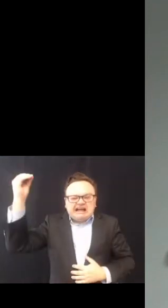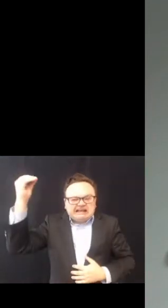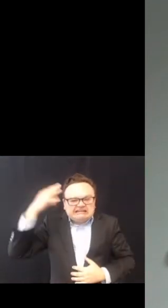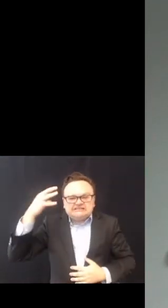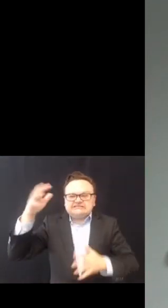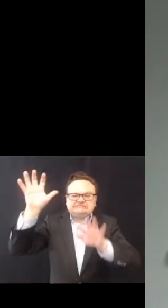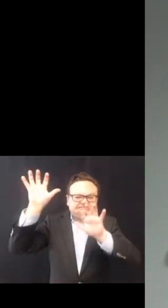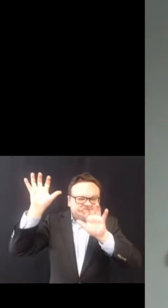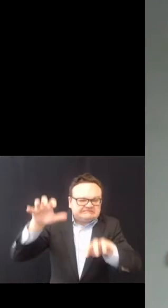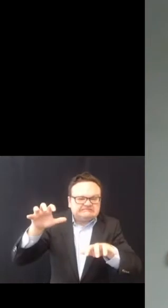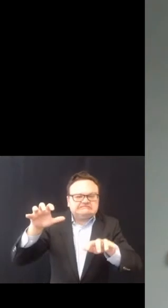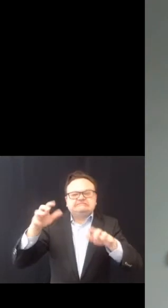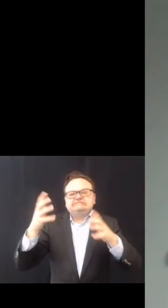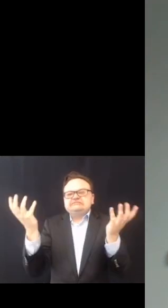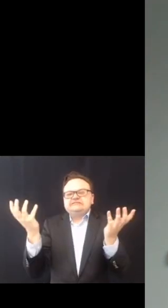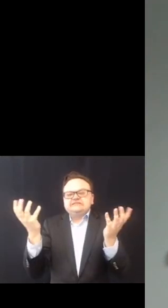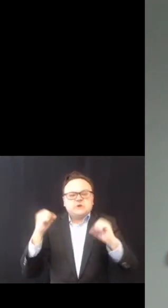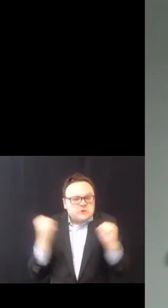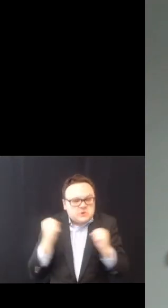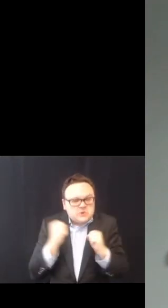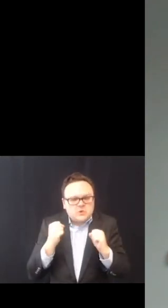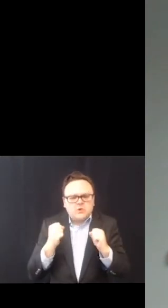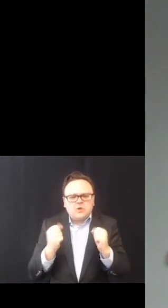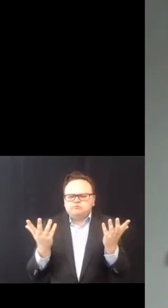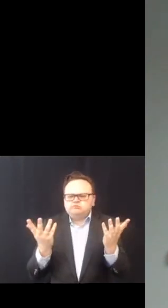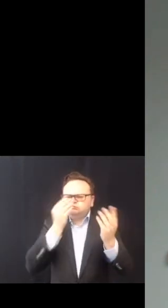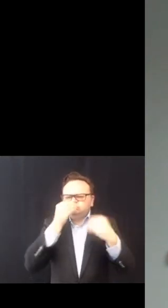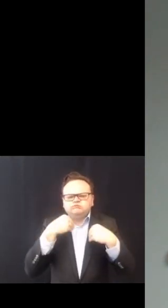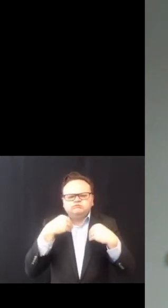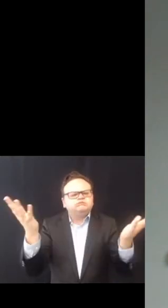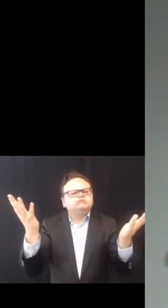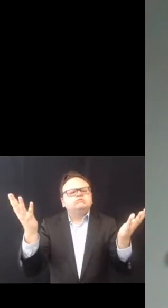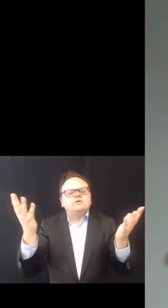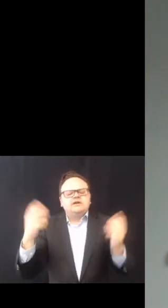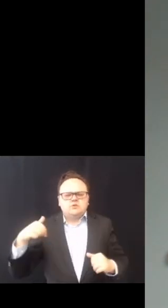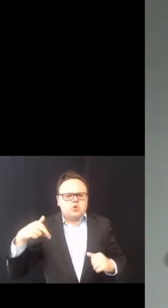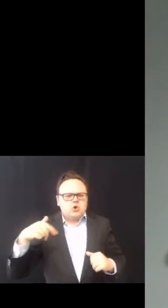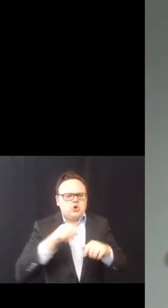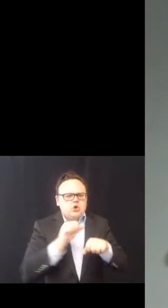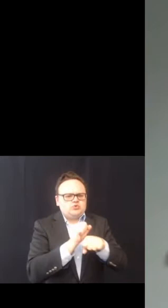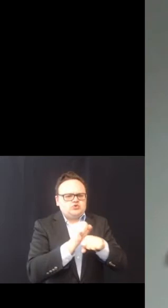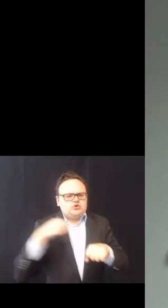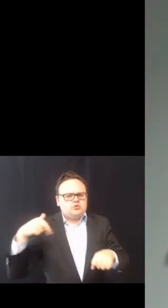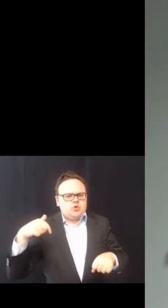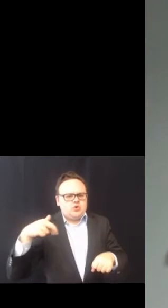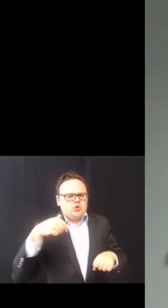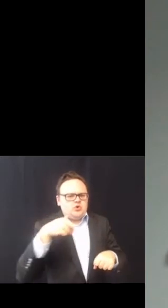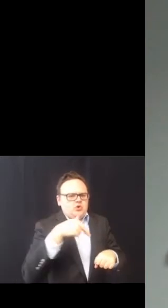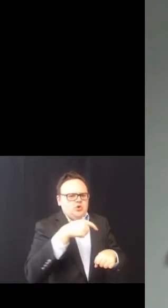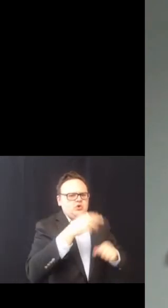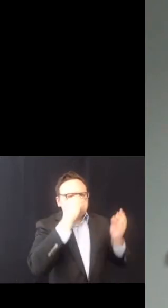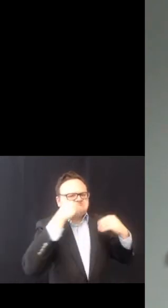I do not care, and I walk to work at no matter what, so I don't